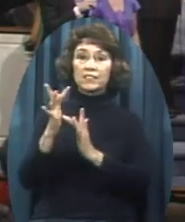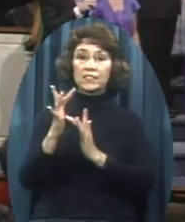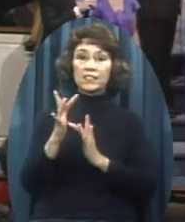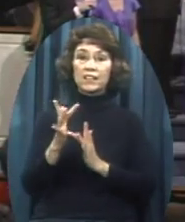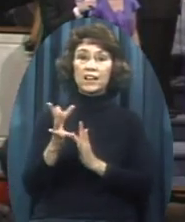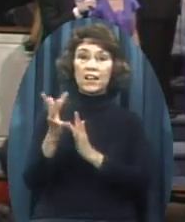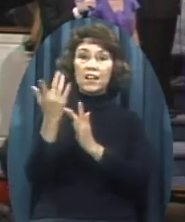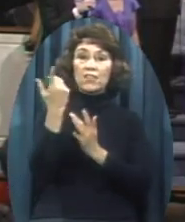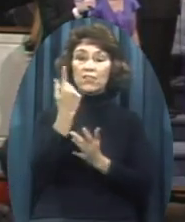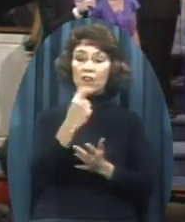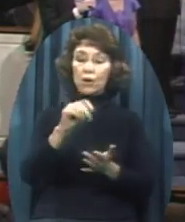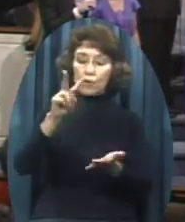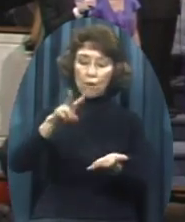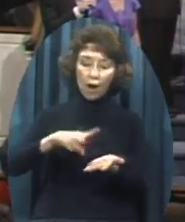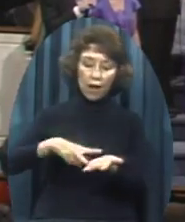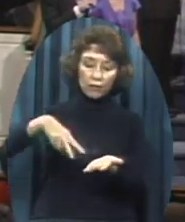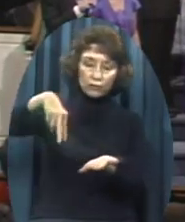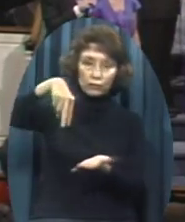Jesus, the